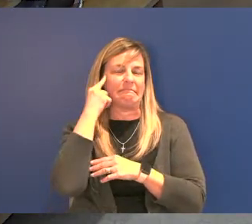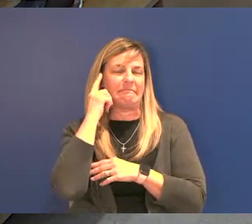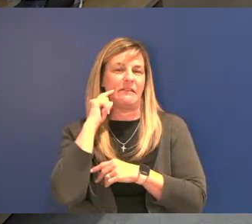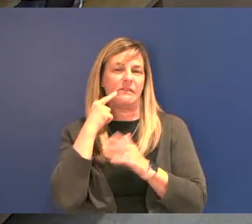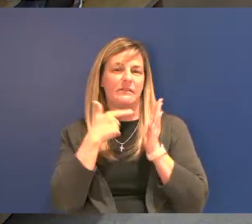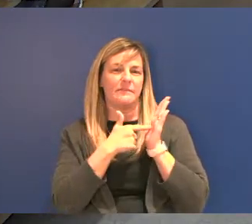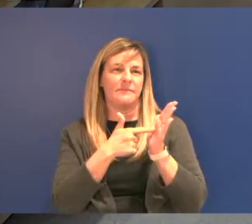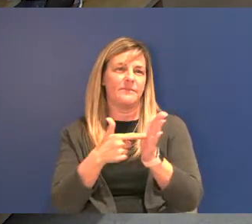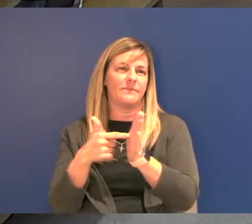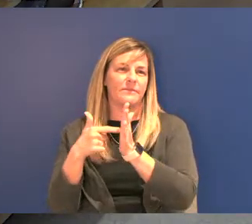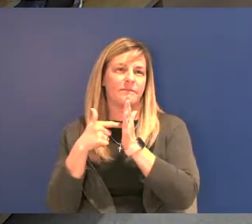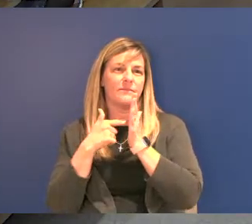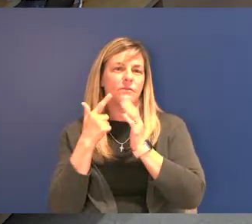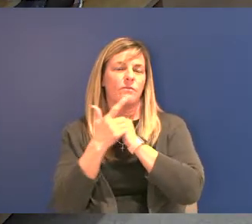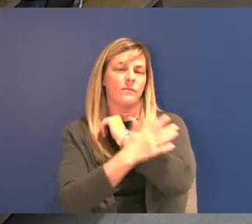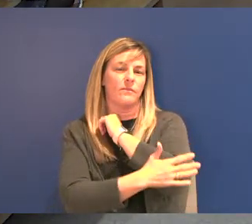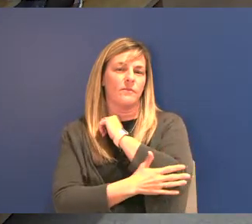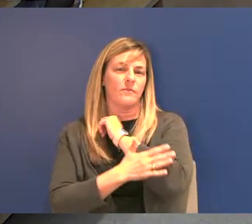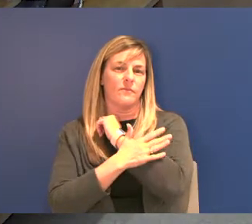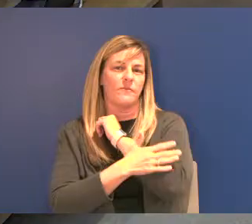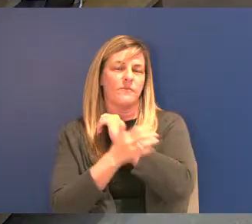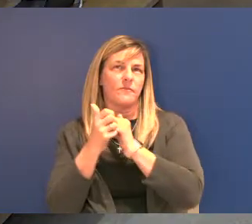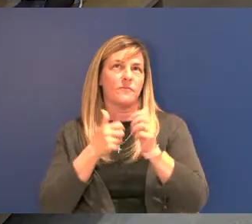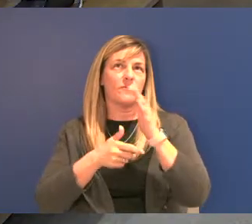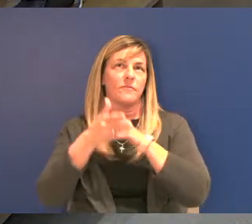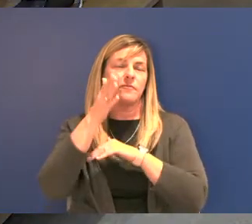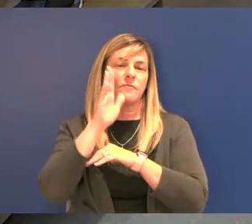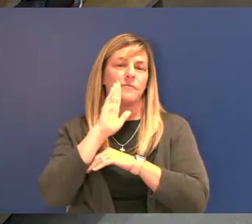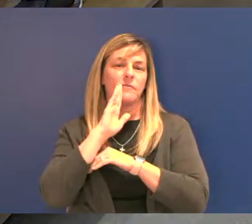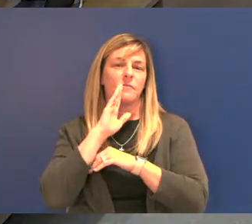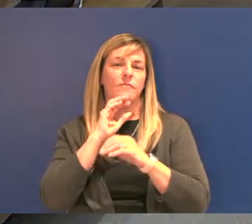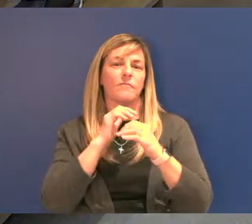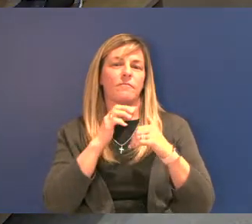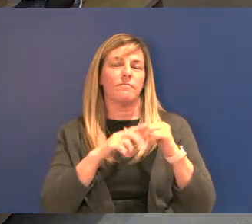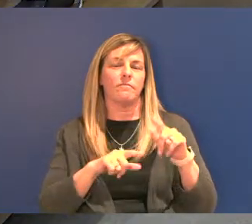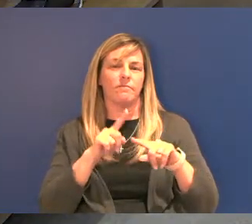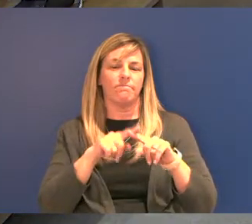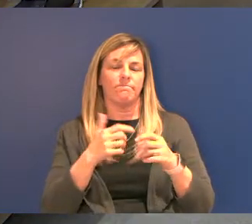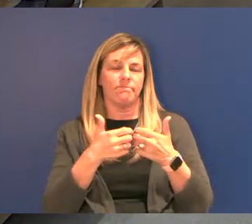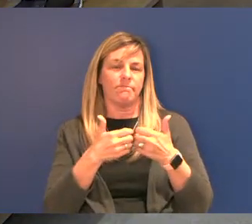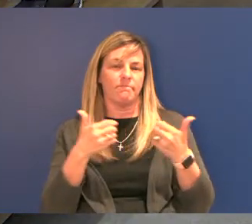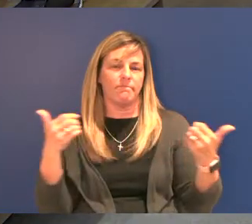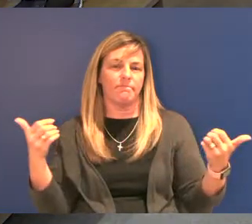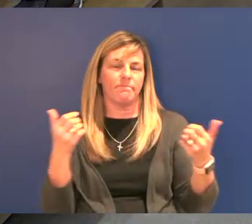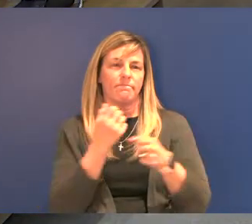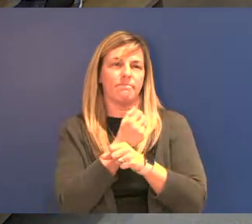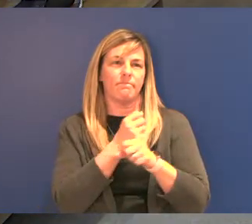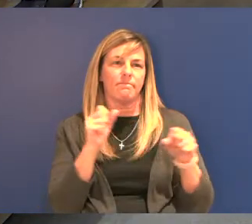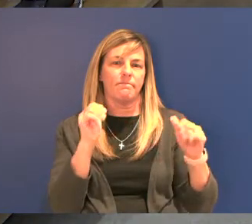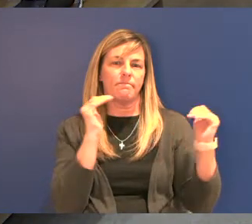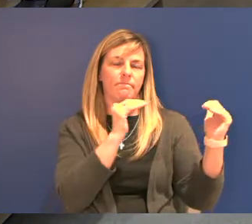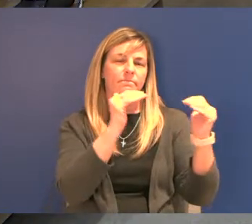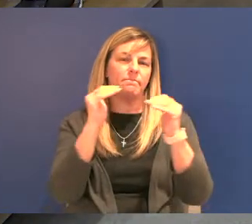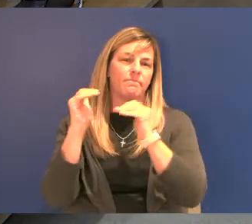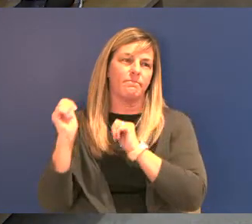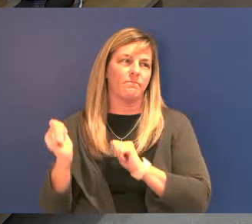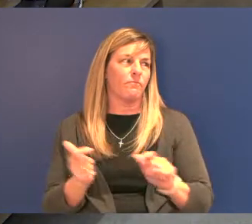stands, one nation, under God, indivisible, with liberty and justice for all.